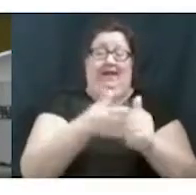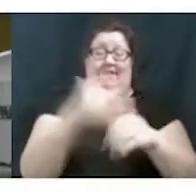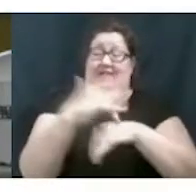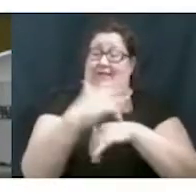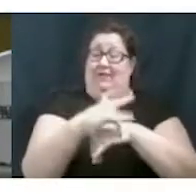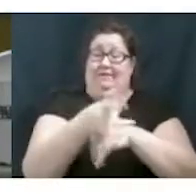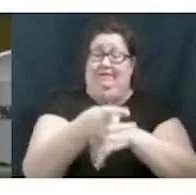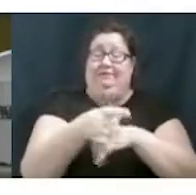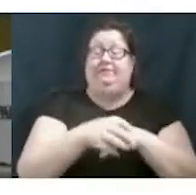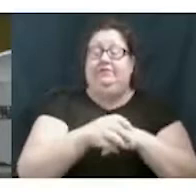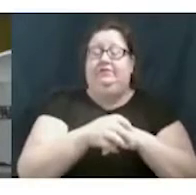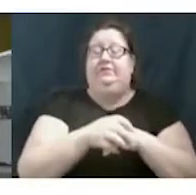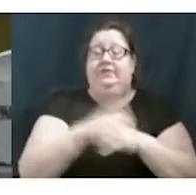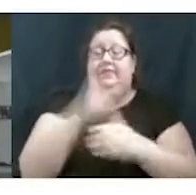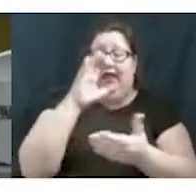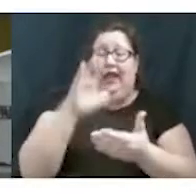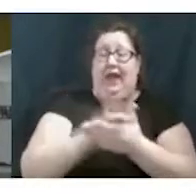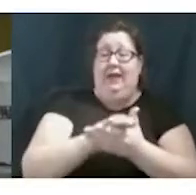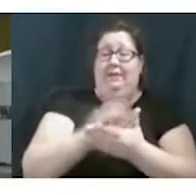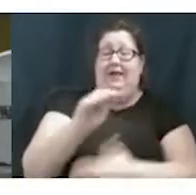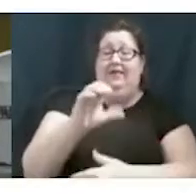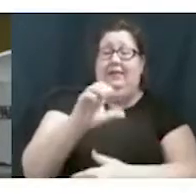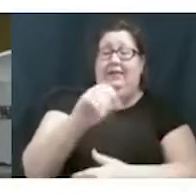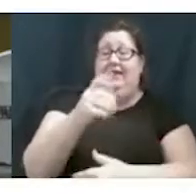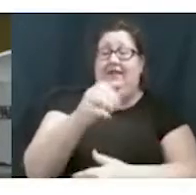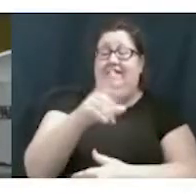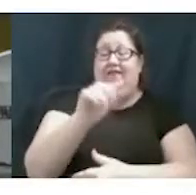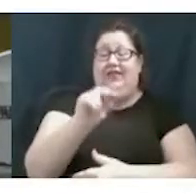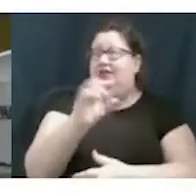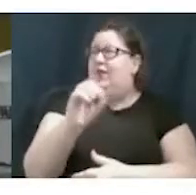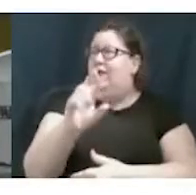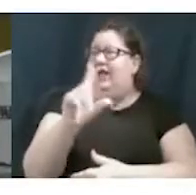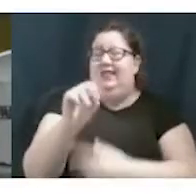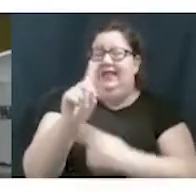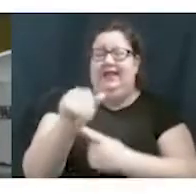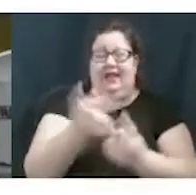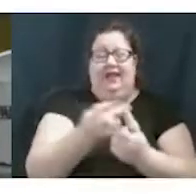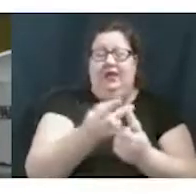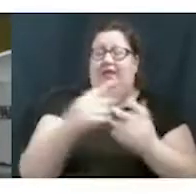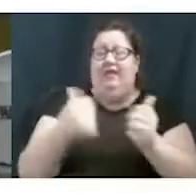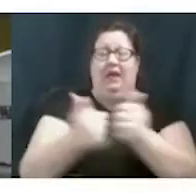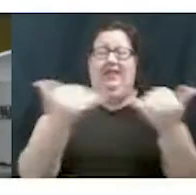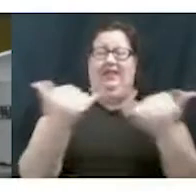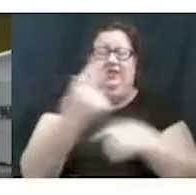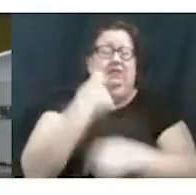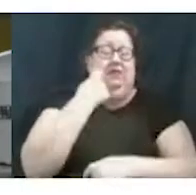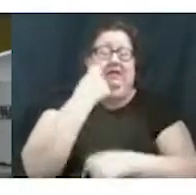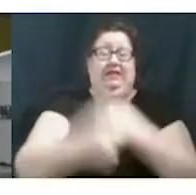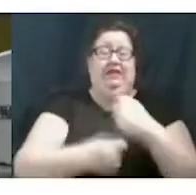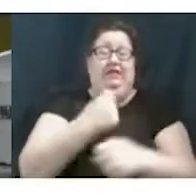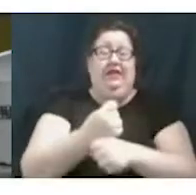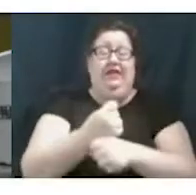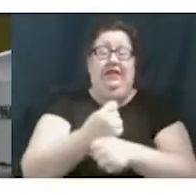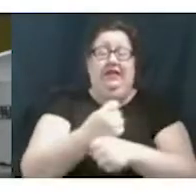believe Miss McPherson and or Linda Lay updated this just within the past year. Please note on there